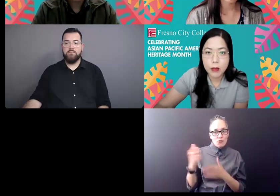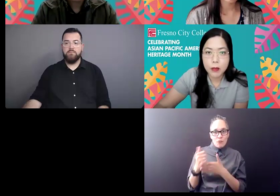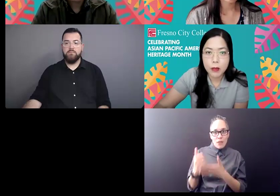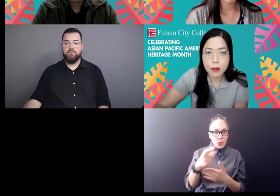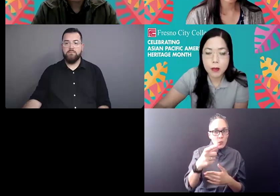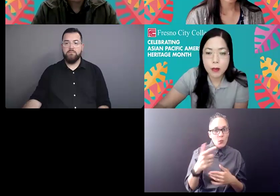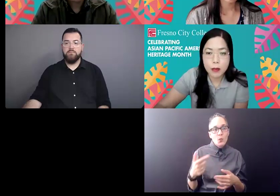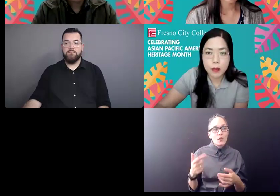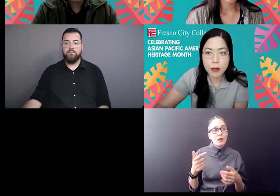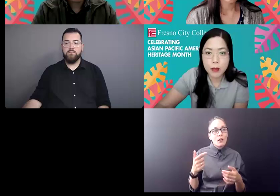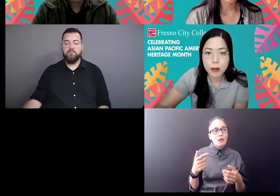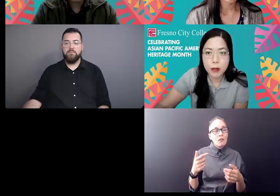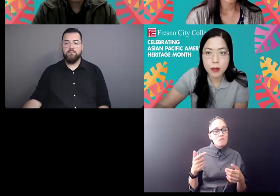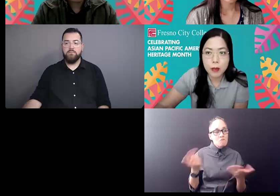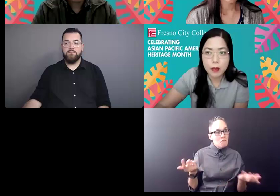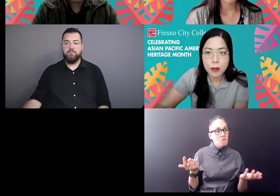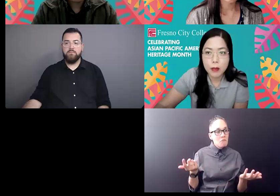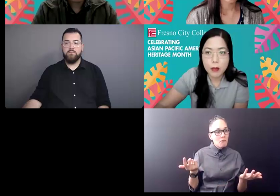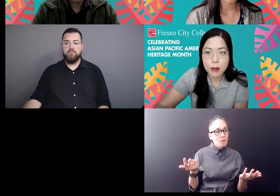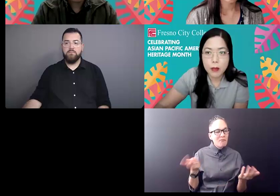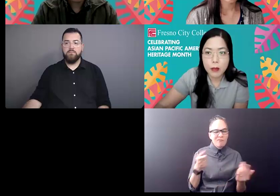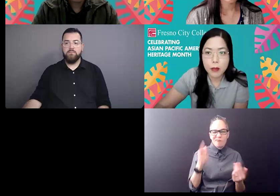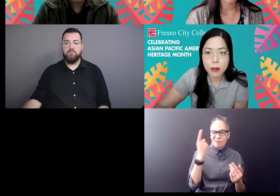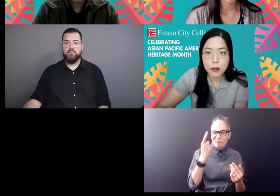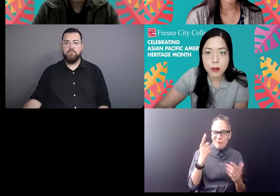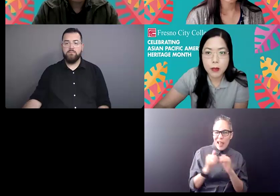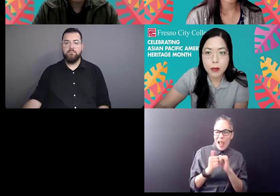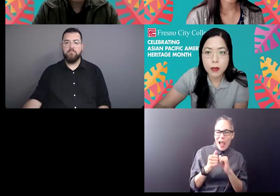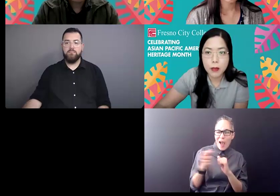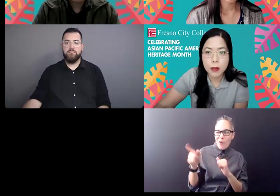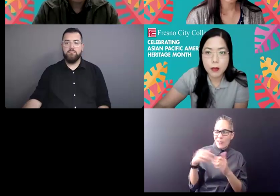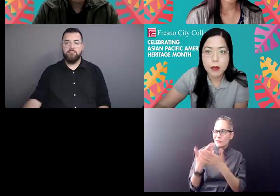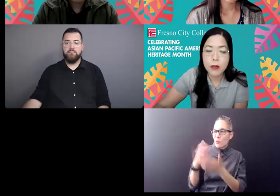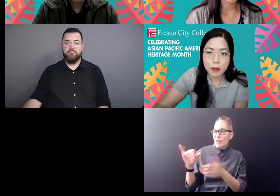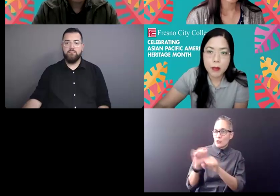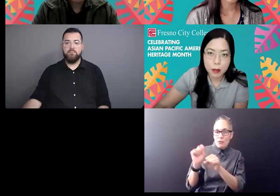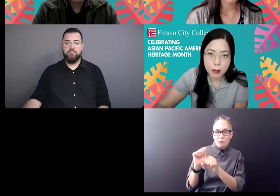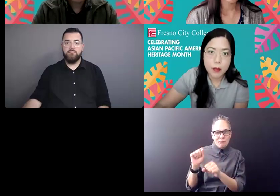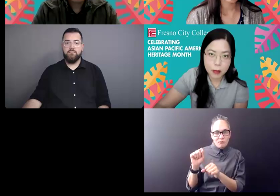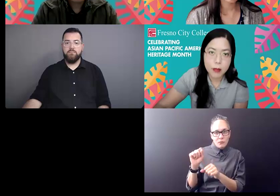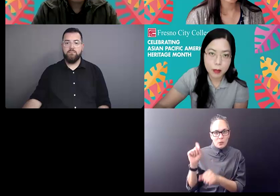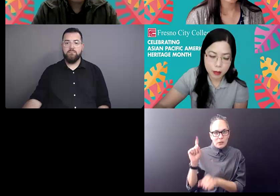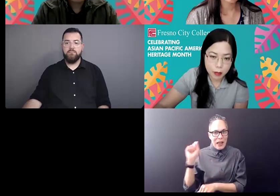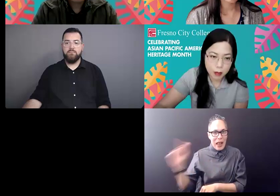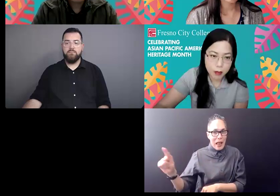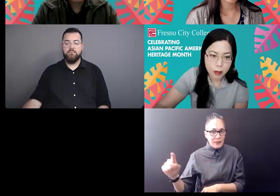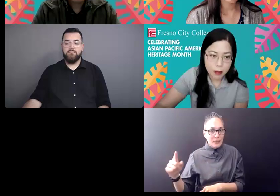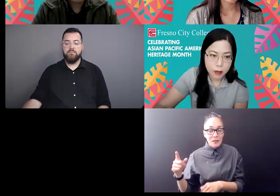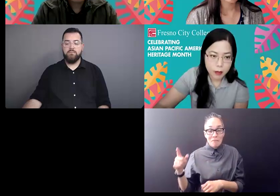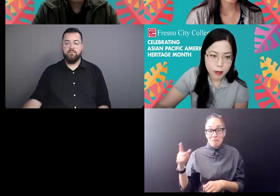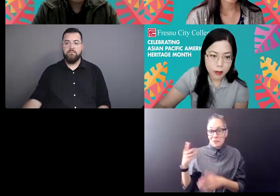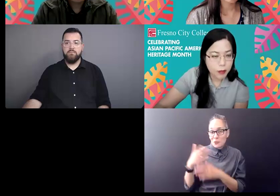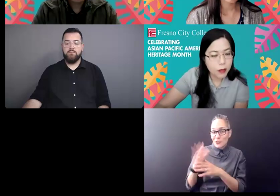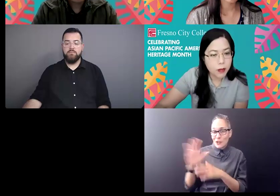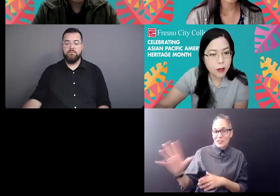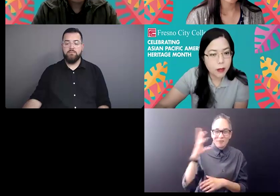really, really well, and you're wondering how they got to where they are. It doesn't hurt to just ask to see if they'd be willing to share their story with you,